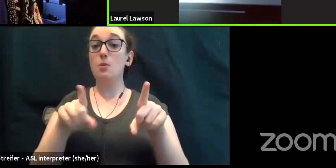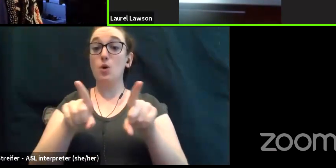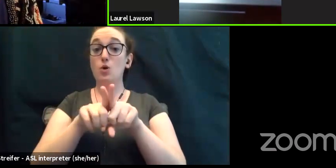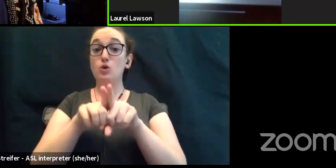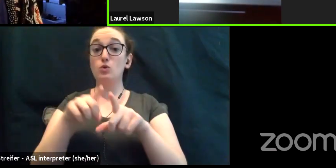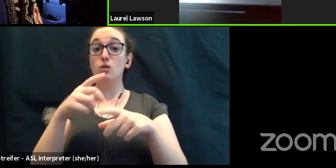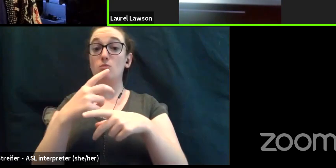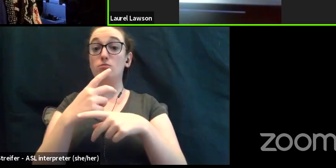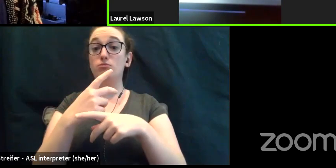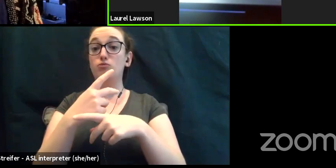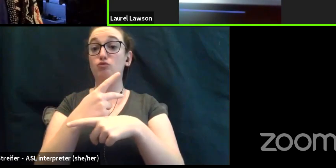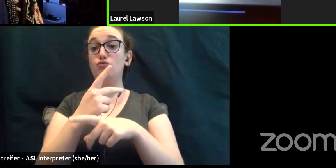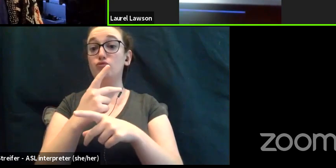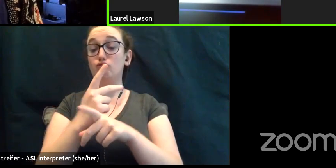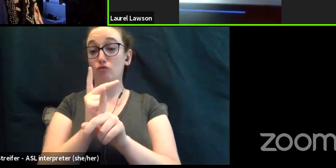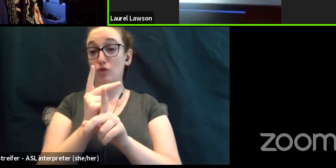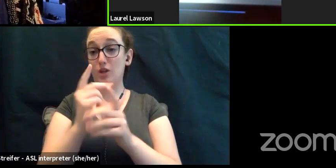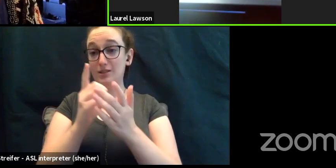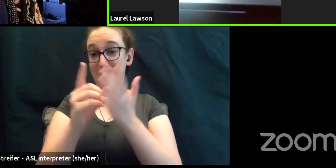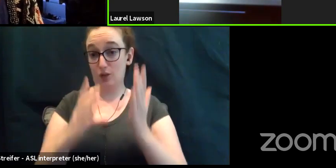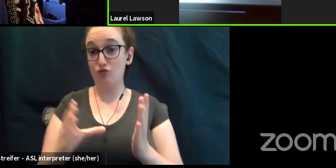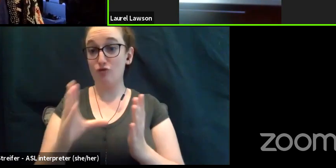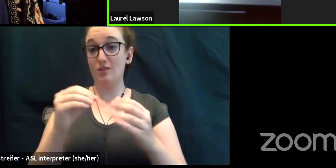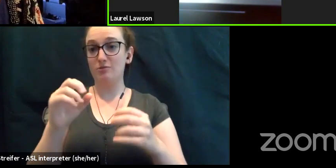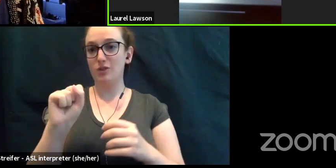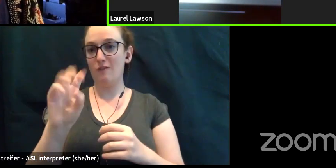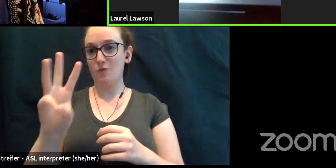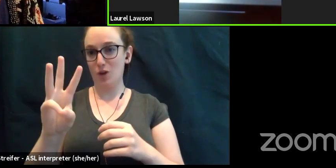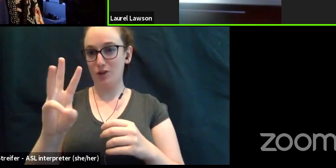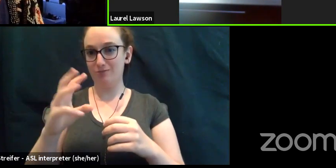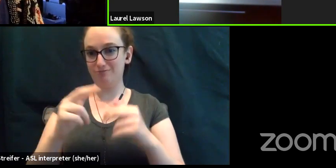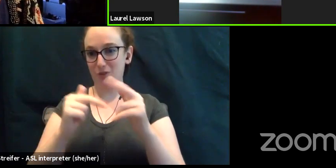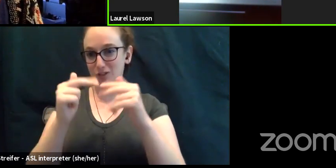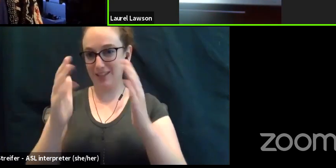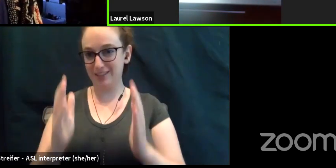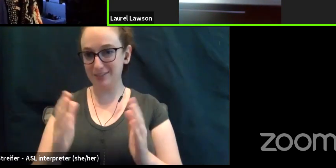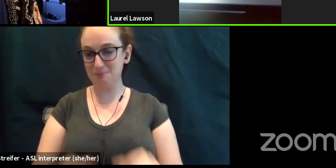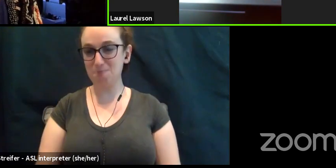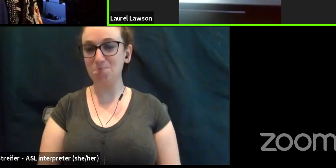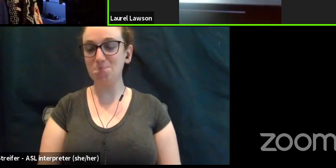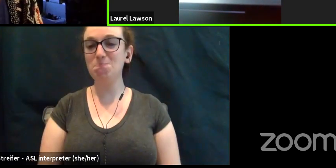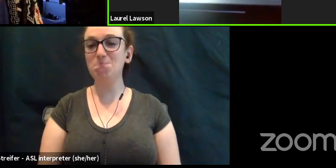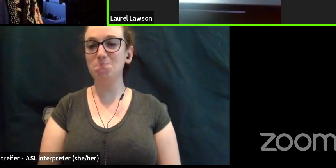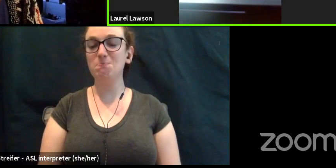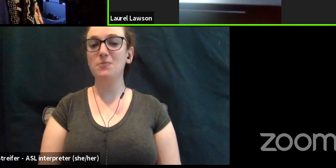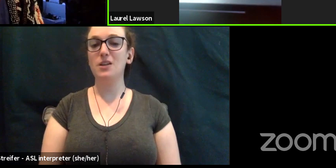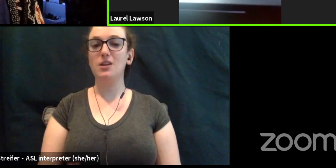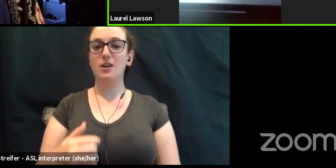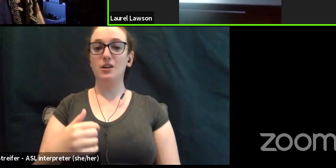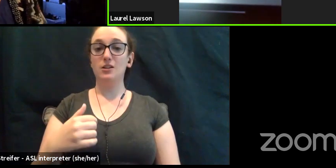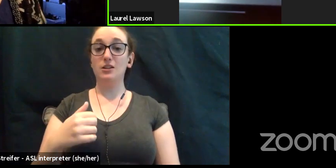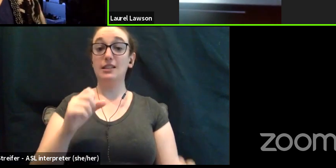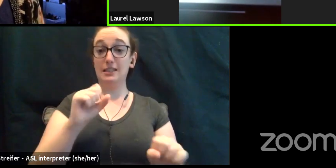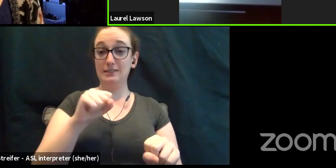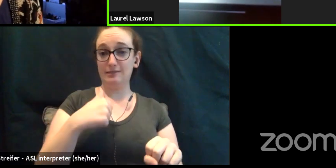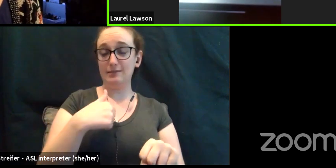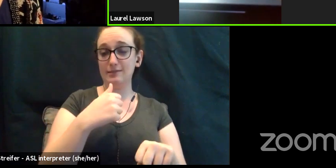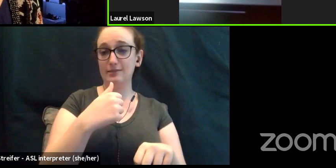product designer and a software architect. So in addition to my